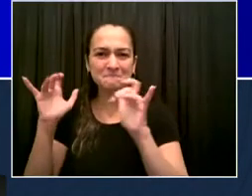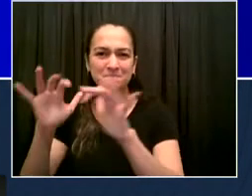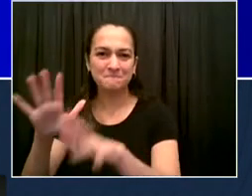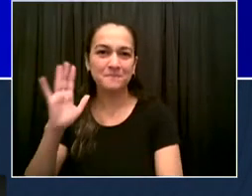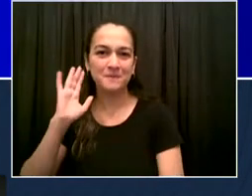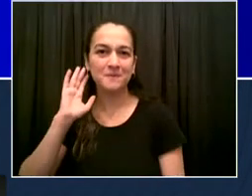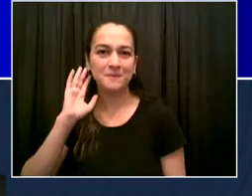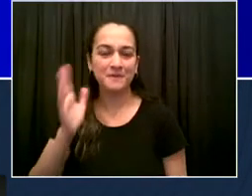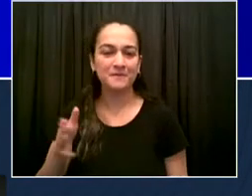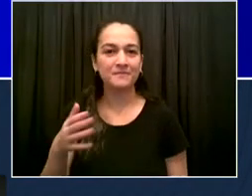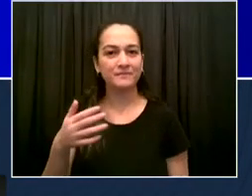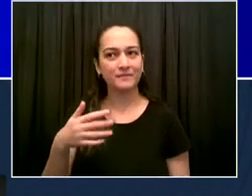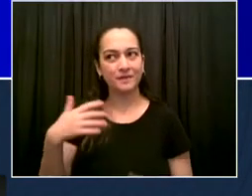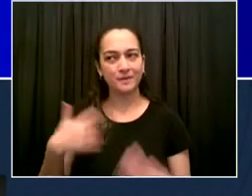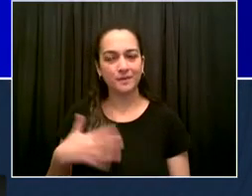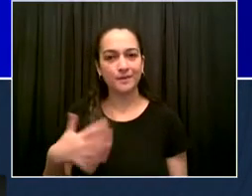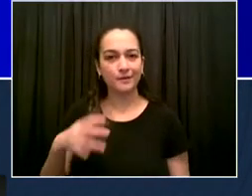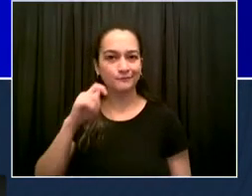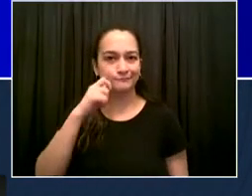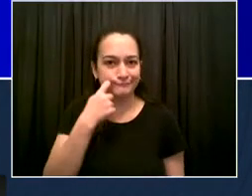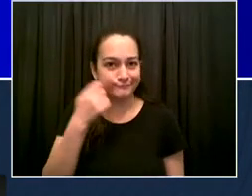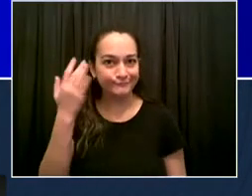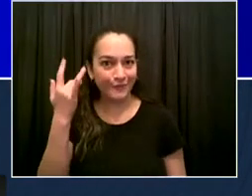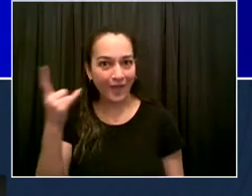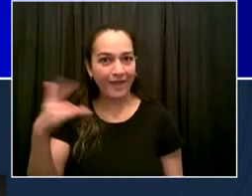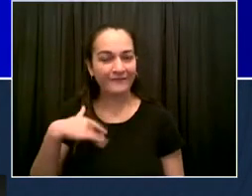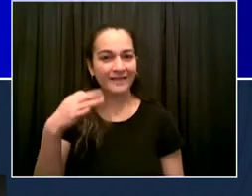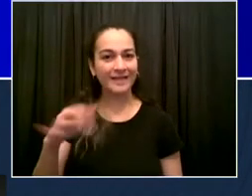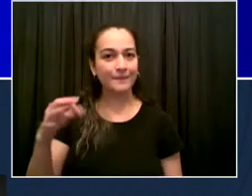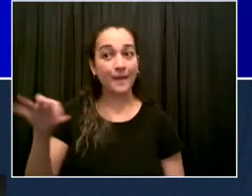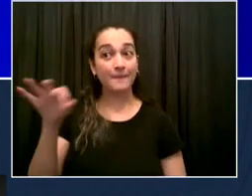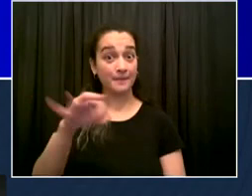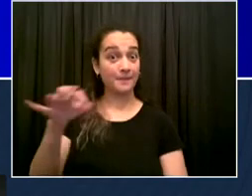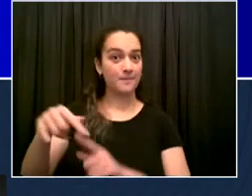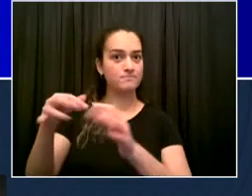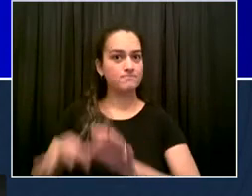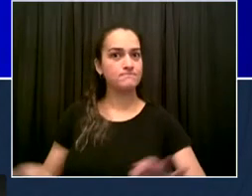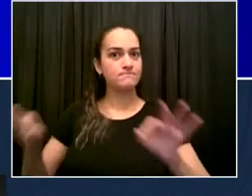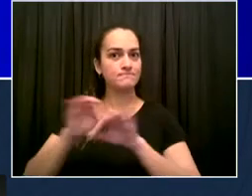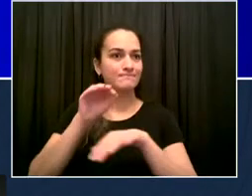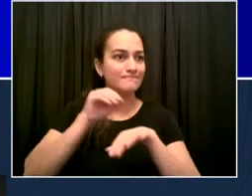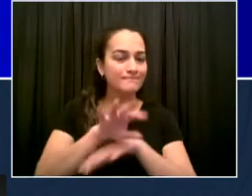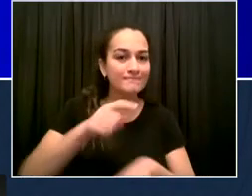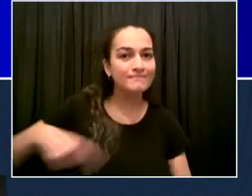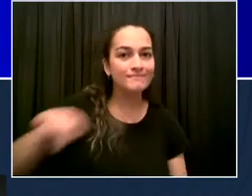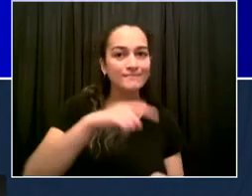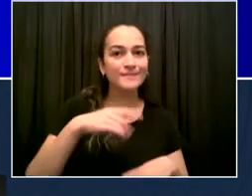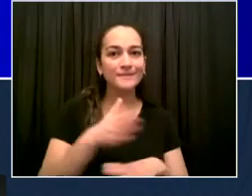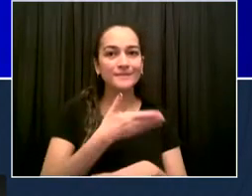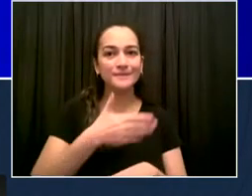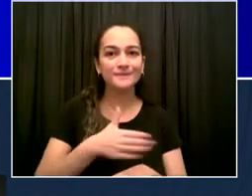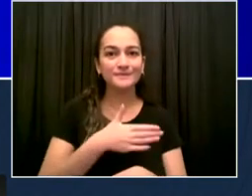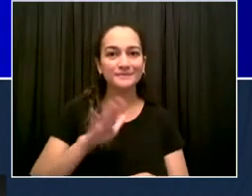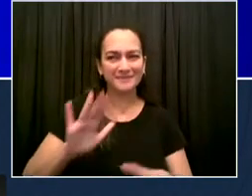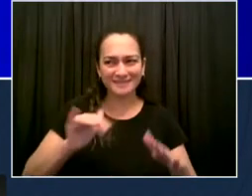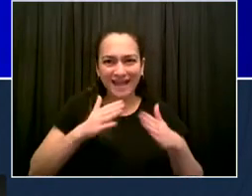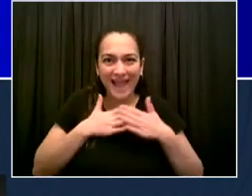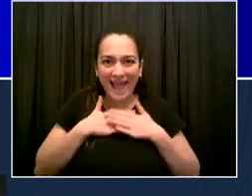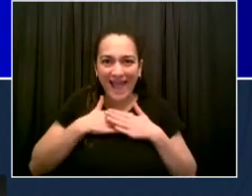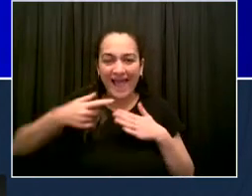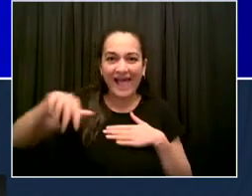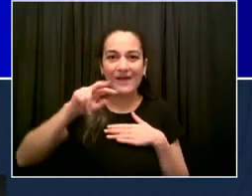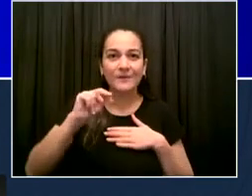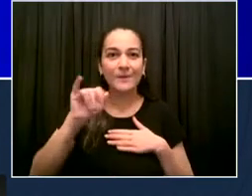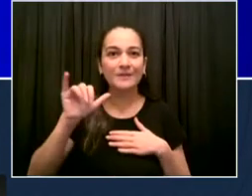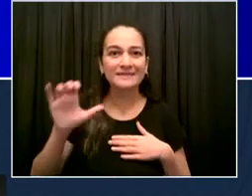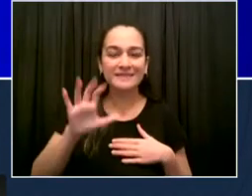of our next guest. He is one of the greatest MCs of all time. He is one of the people who built this history with his own creativity, his